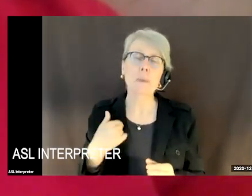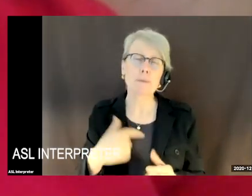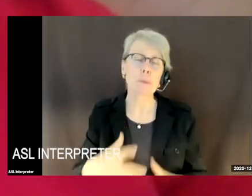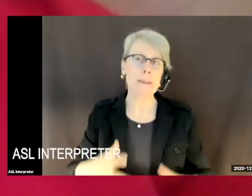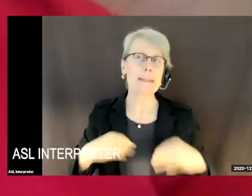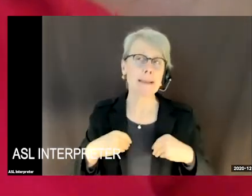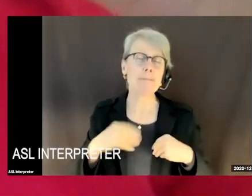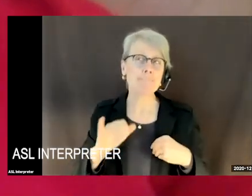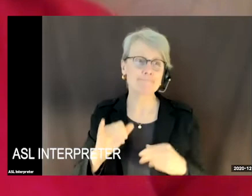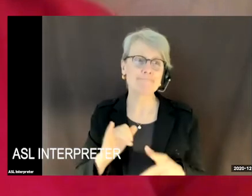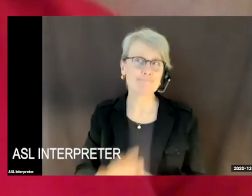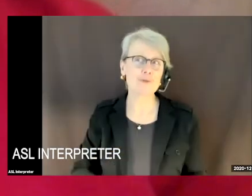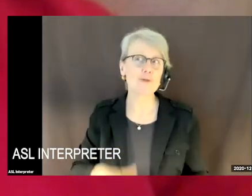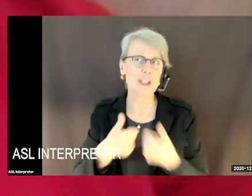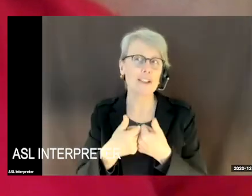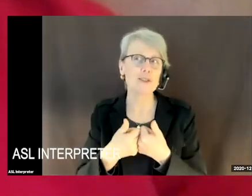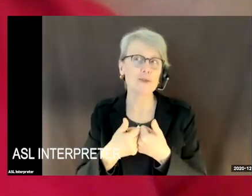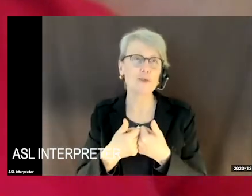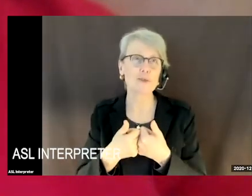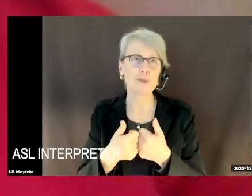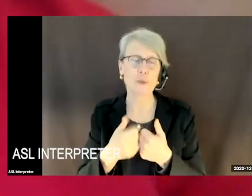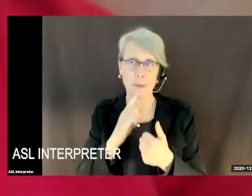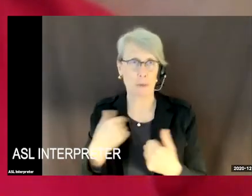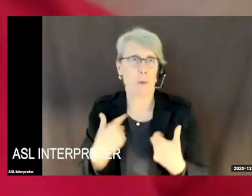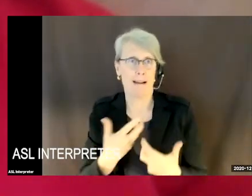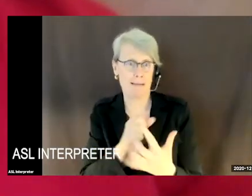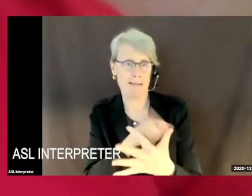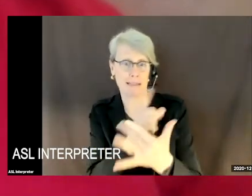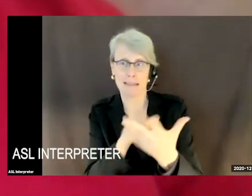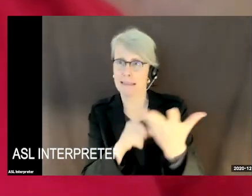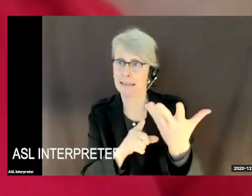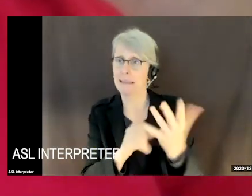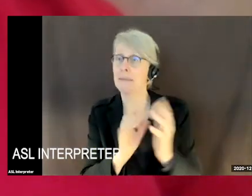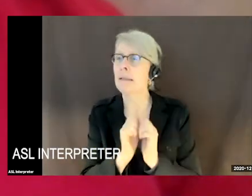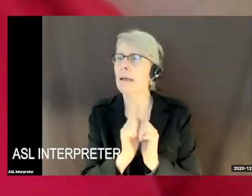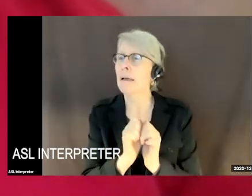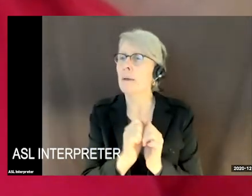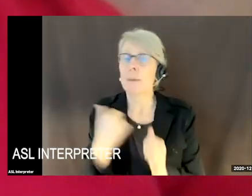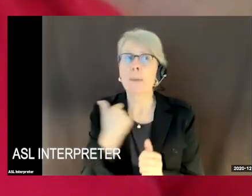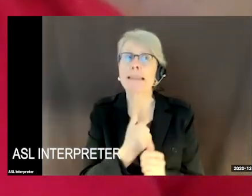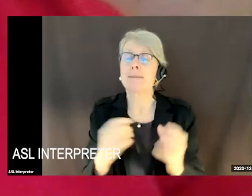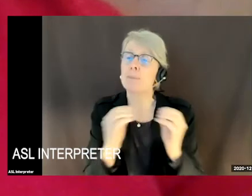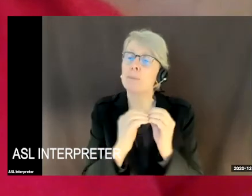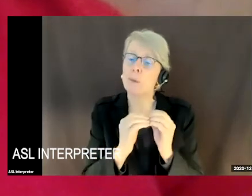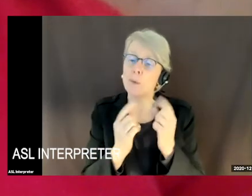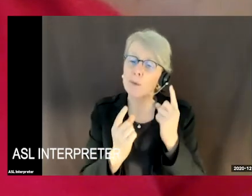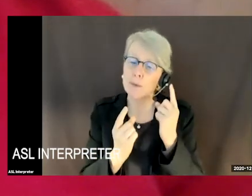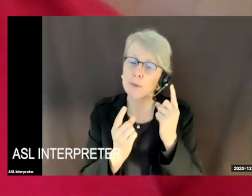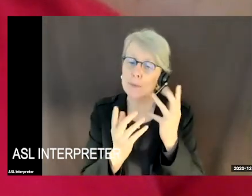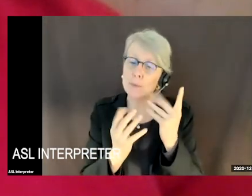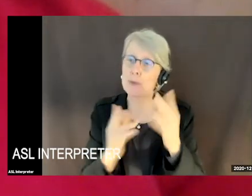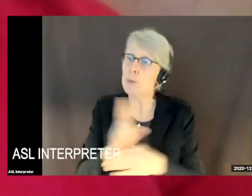ourselves to achieve what it is that we want to achieve here is thinking more